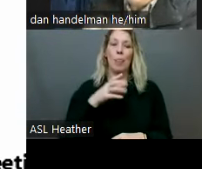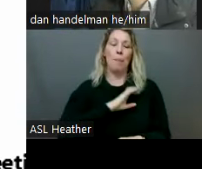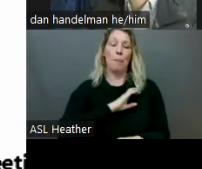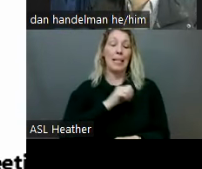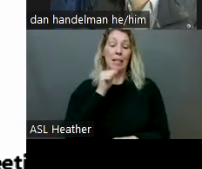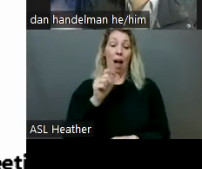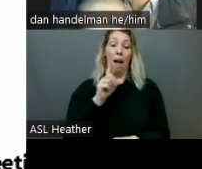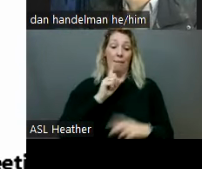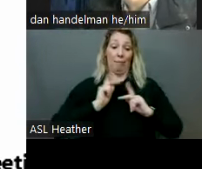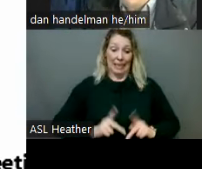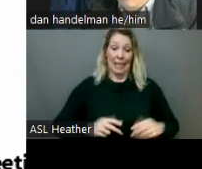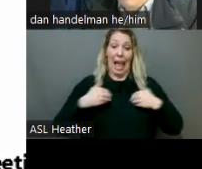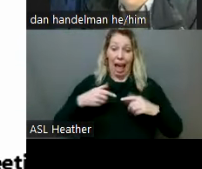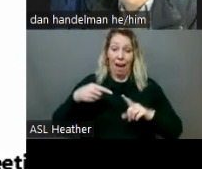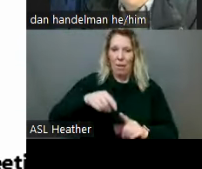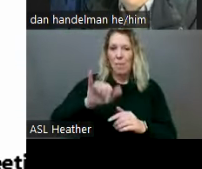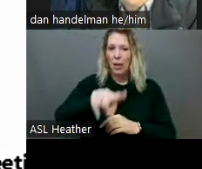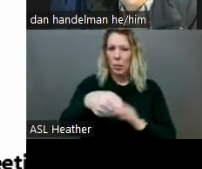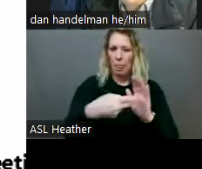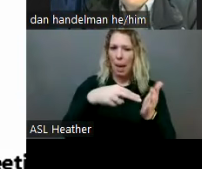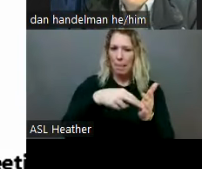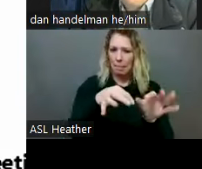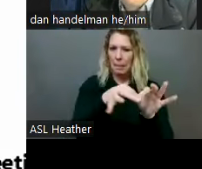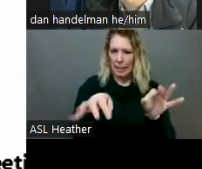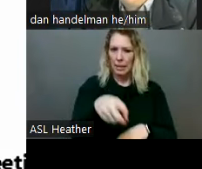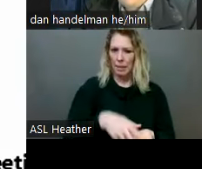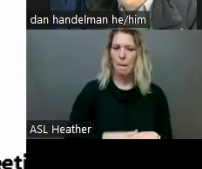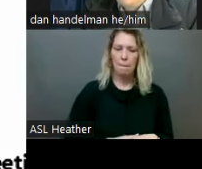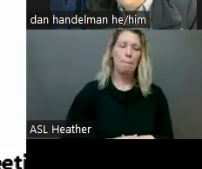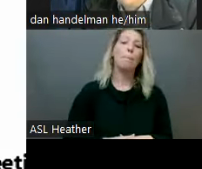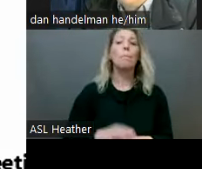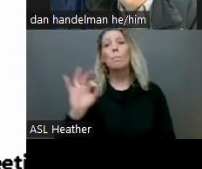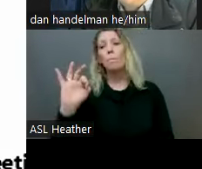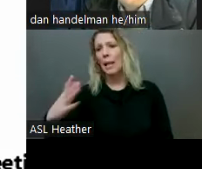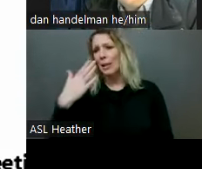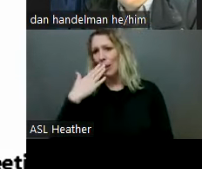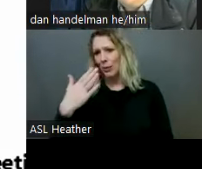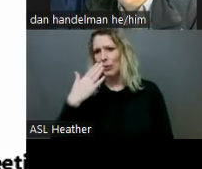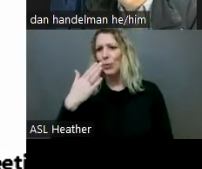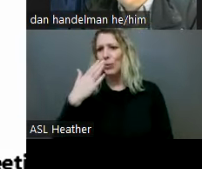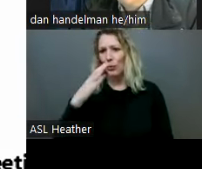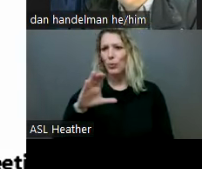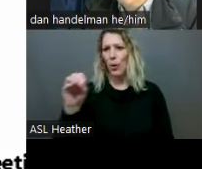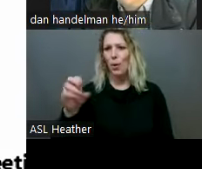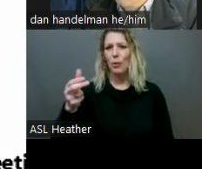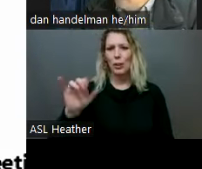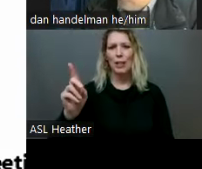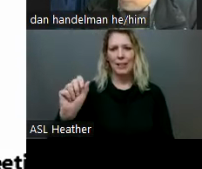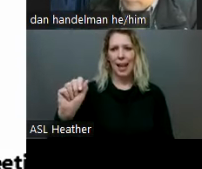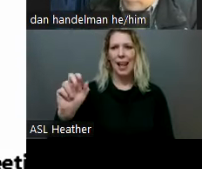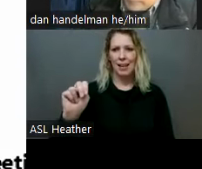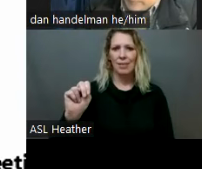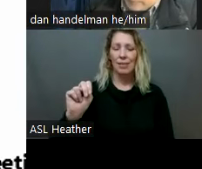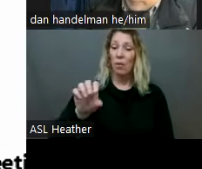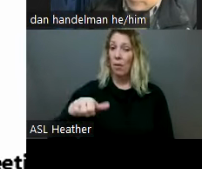have them. So that's what that means. Okay. Thank you, Co-Chair Dan. Are there